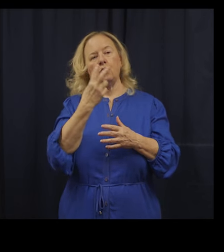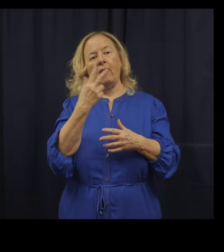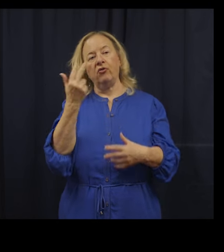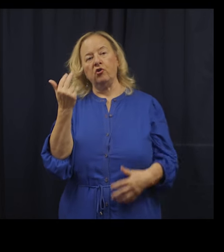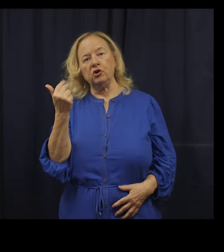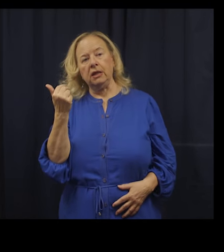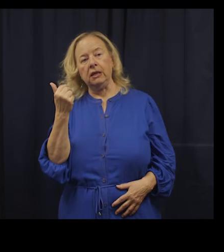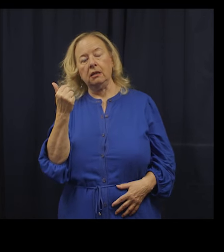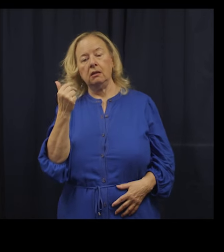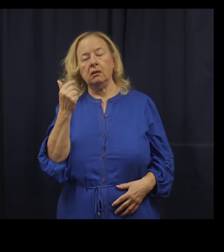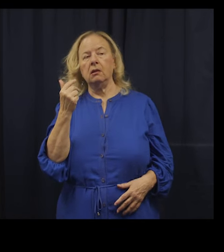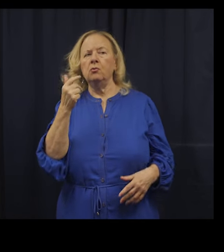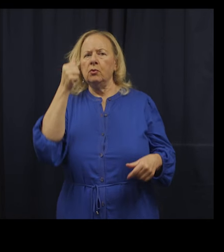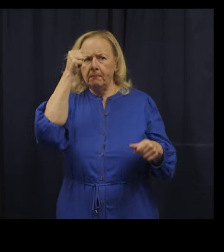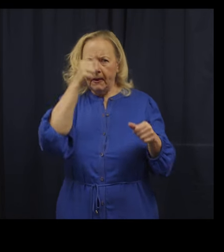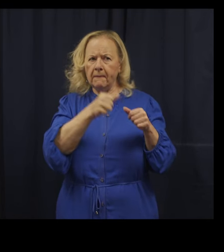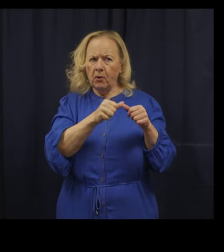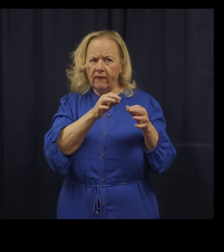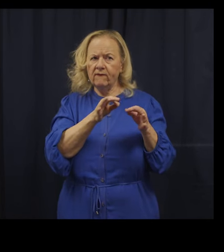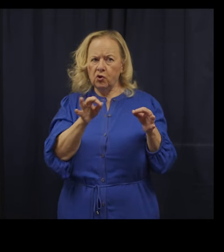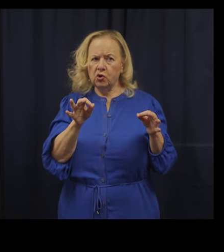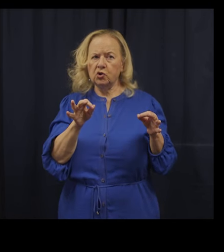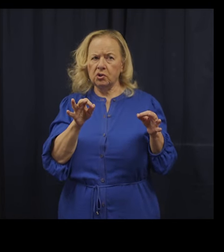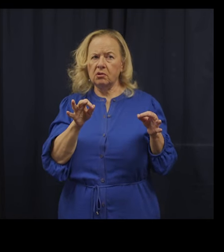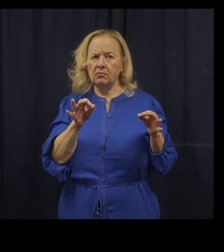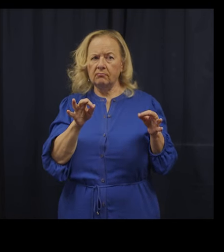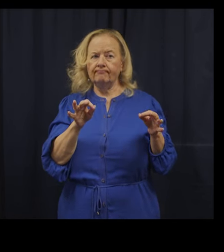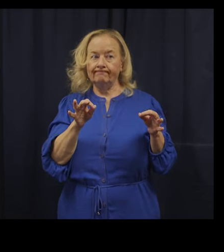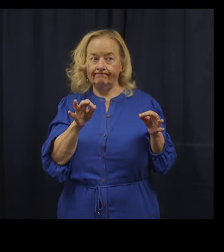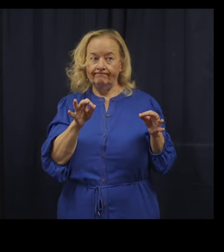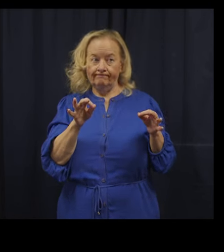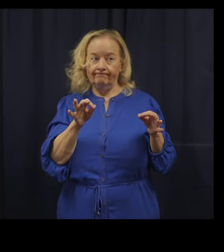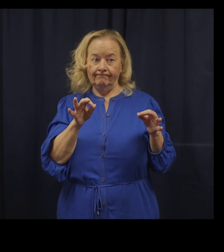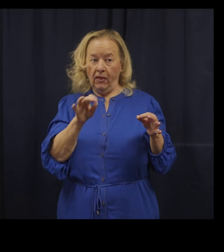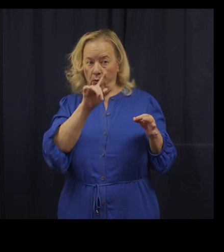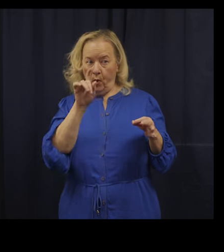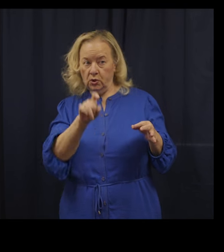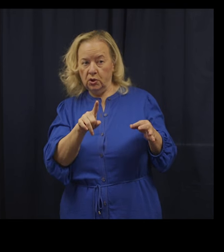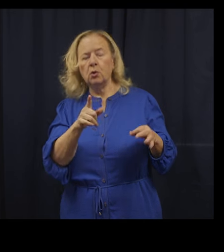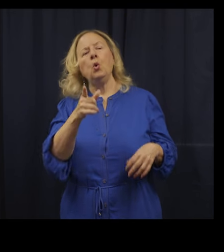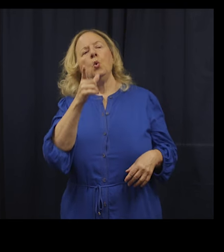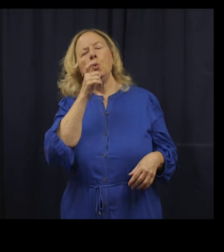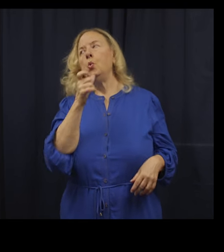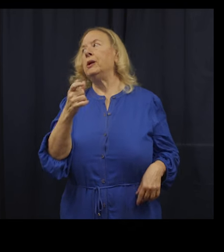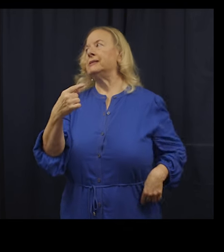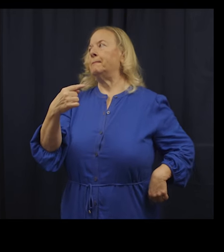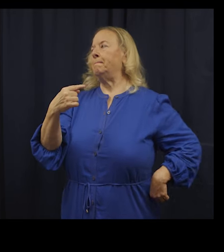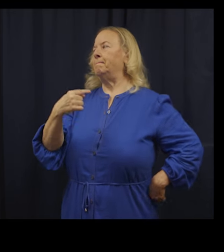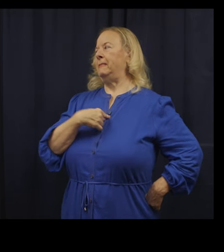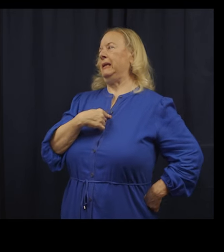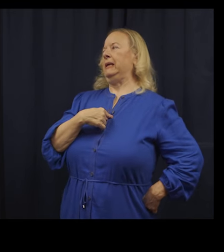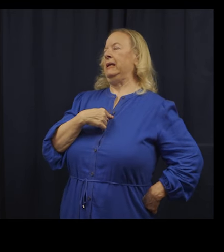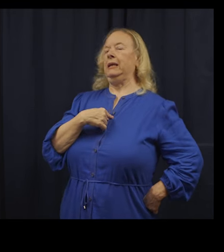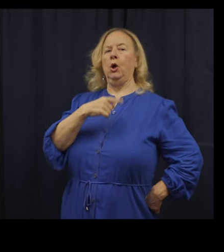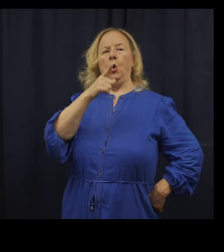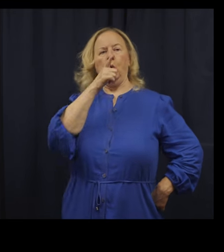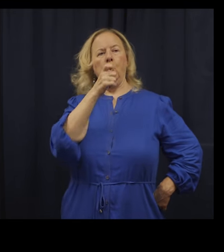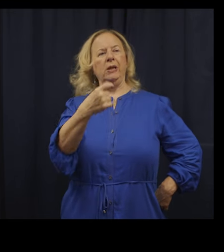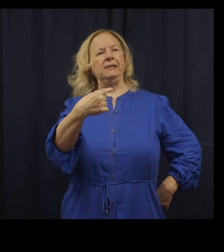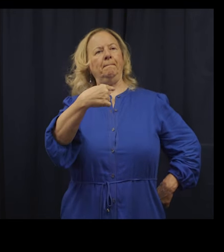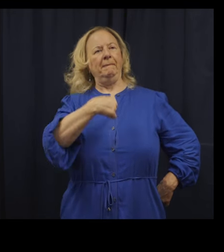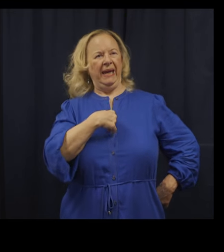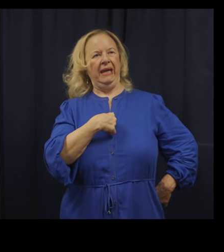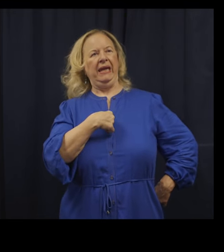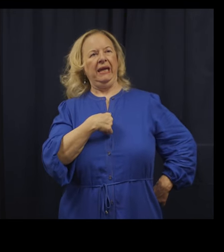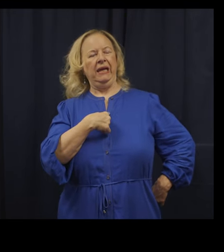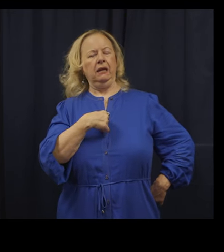48:12-13. You guys got to remember this verse. The question is, who is me? So let's find out who is me. Who is